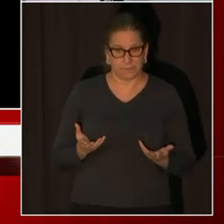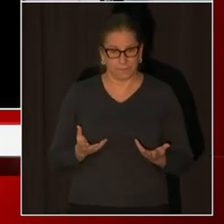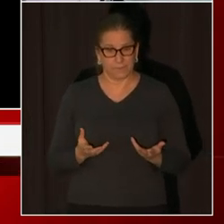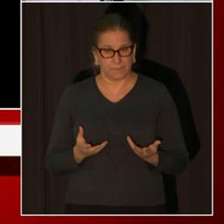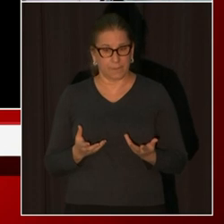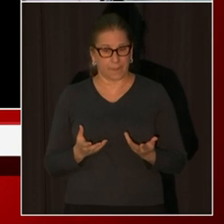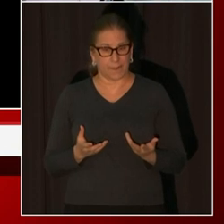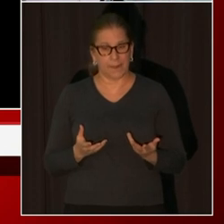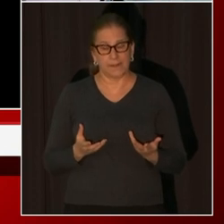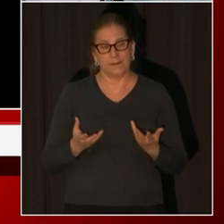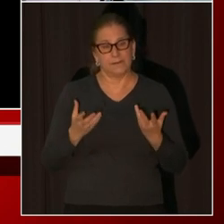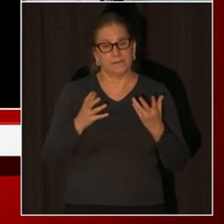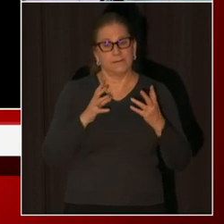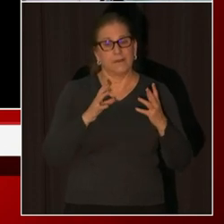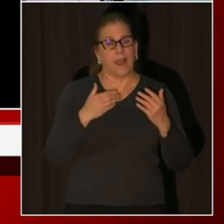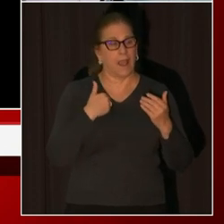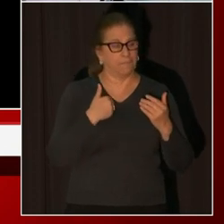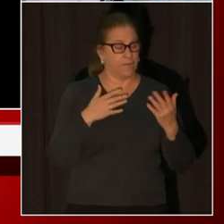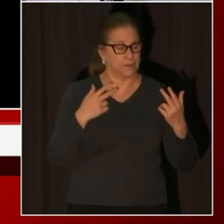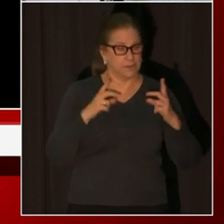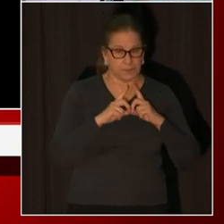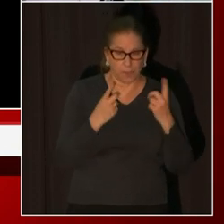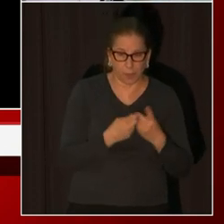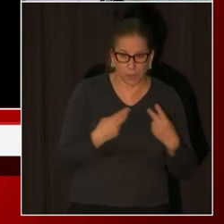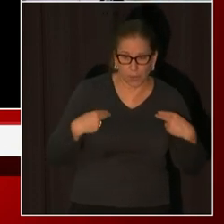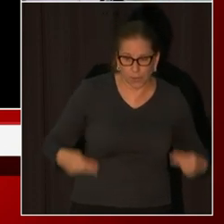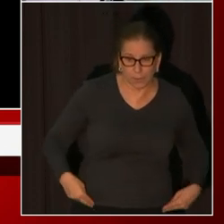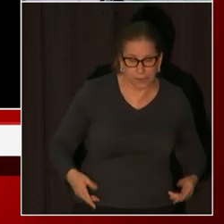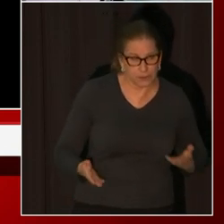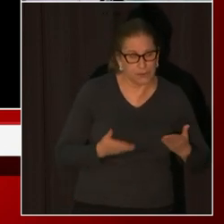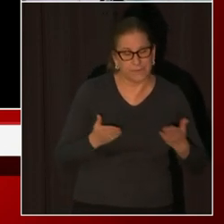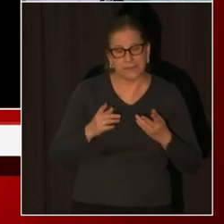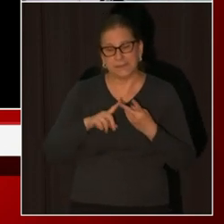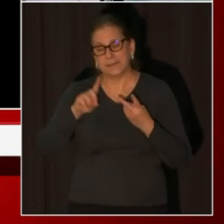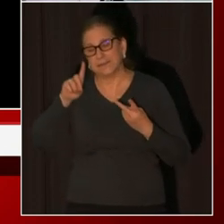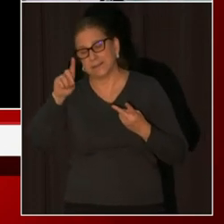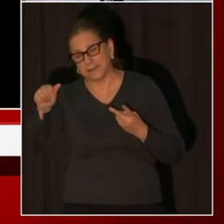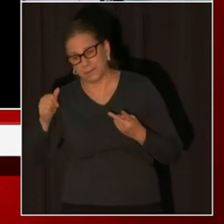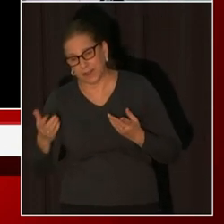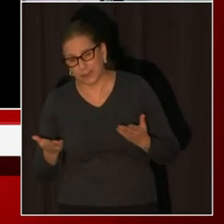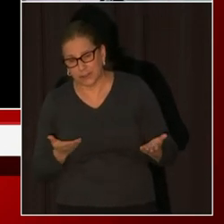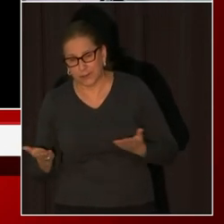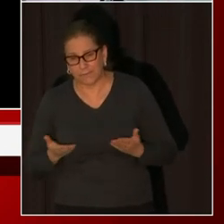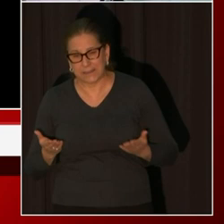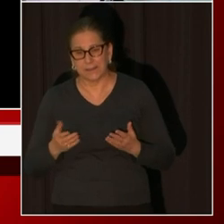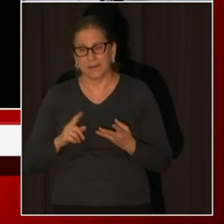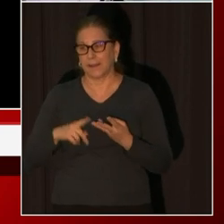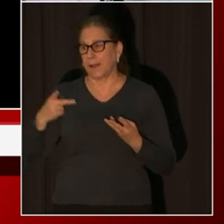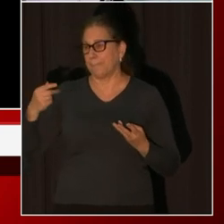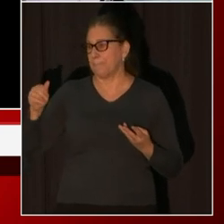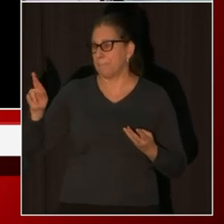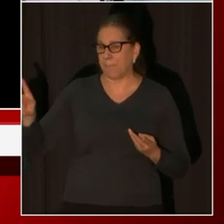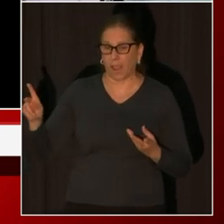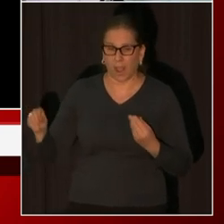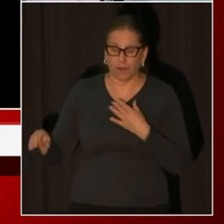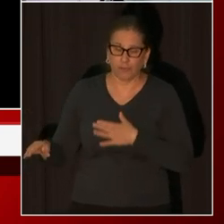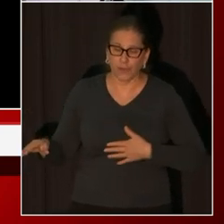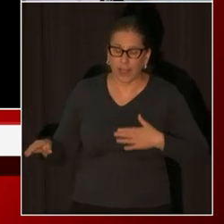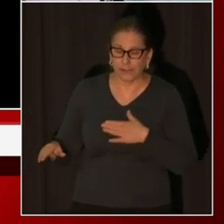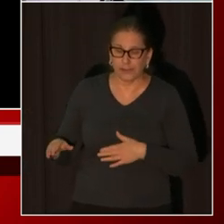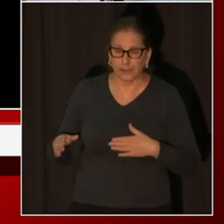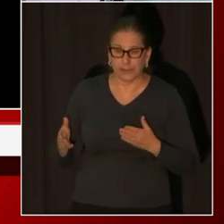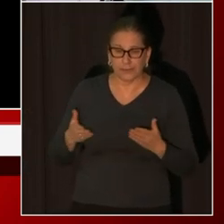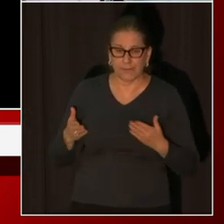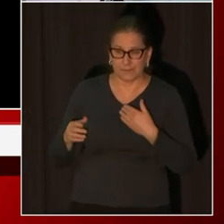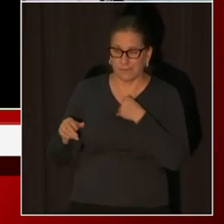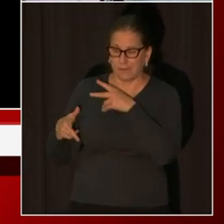Services, Disability Services, and Parks and Recreation, we would come close to, but not equal to, the amount of